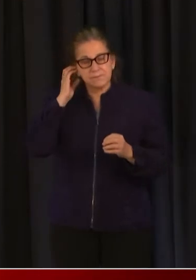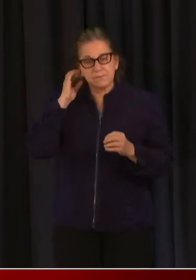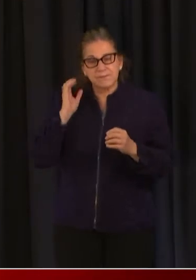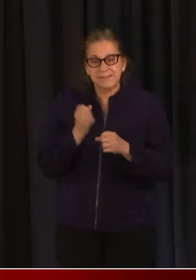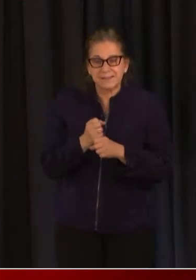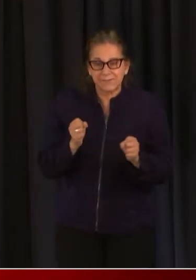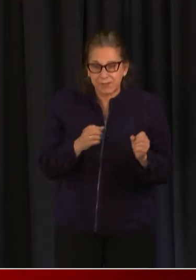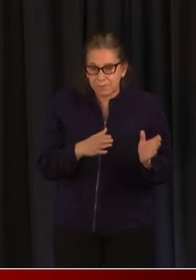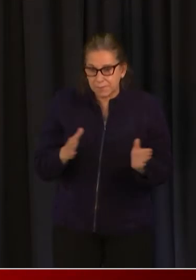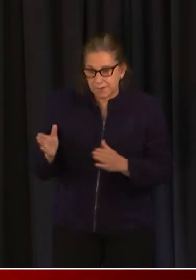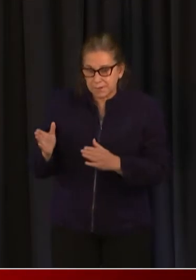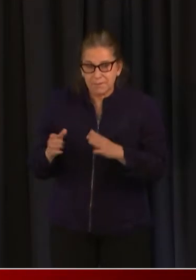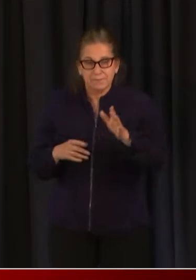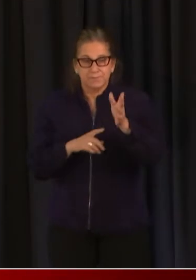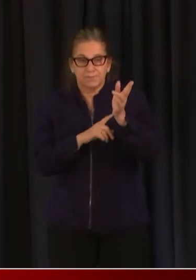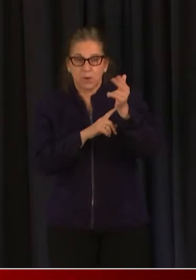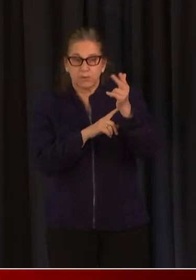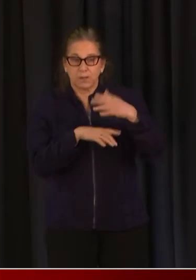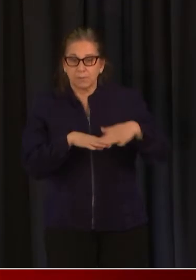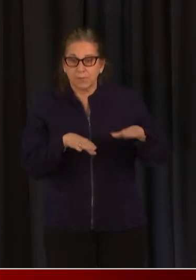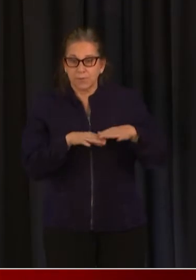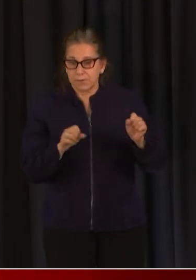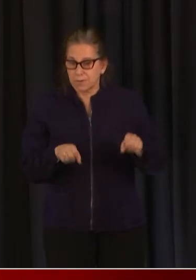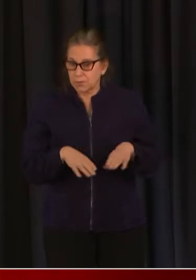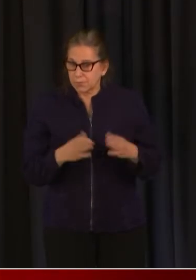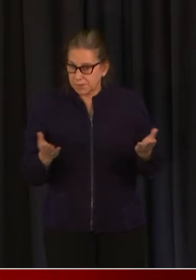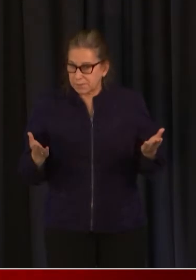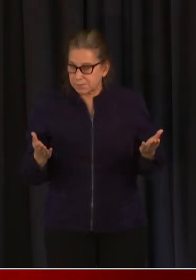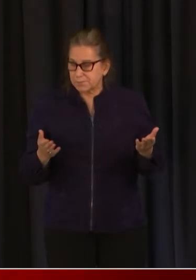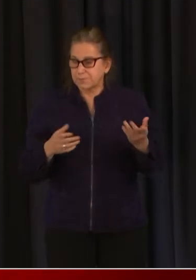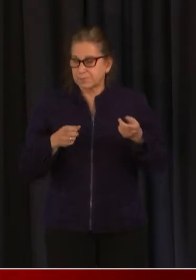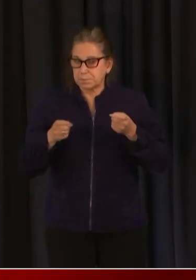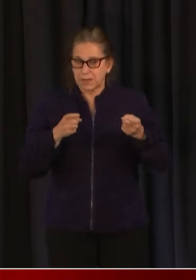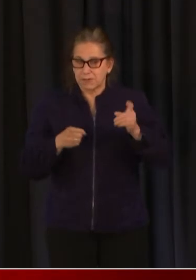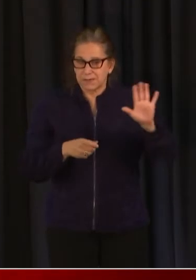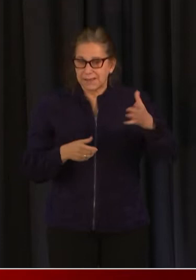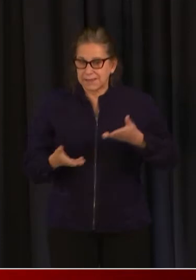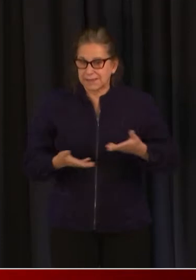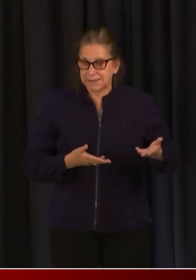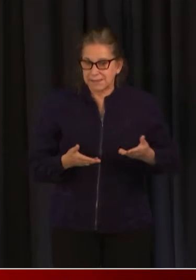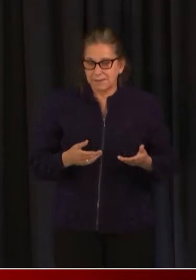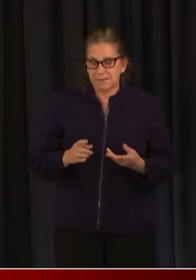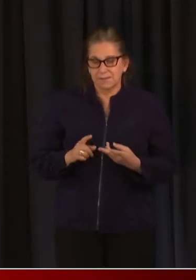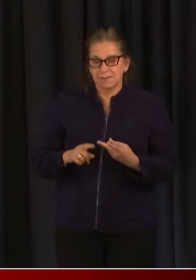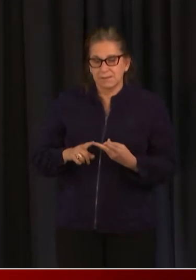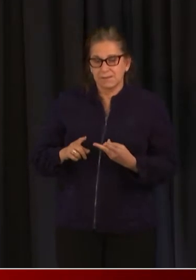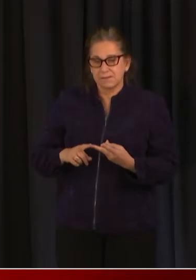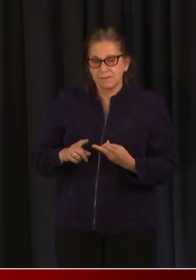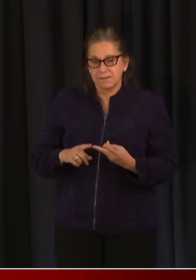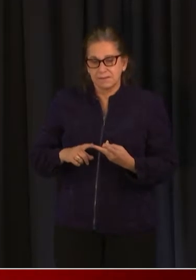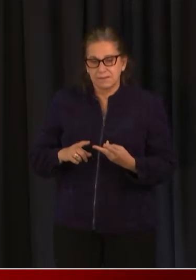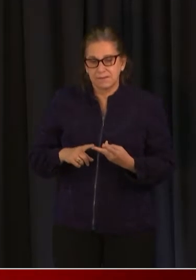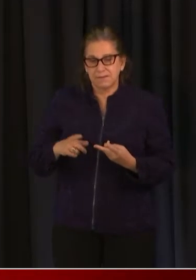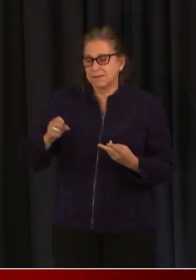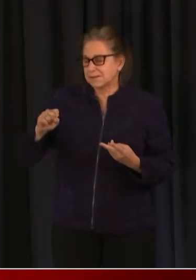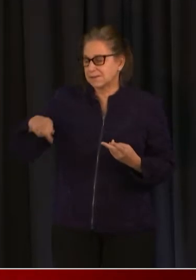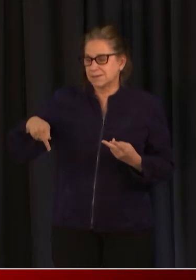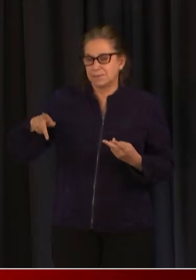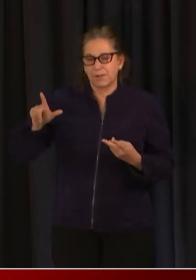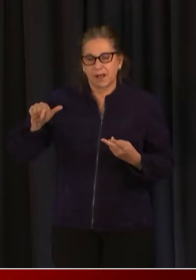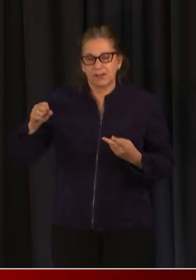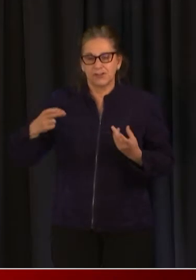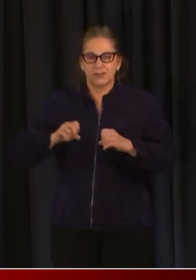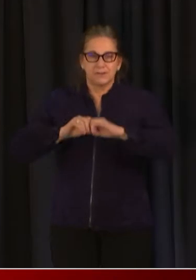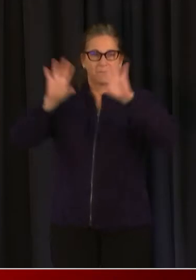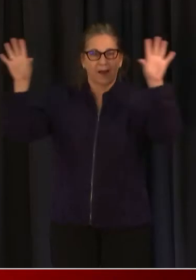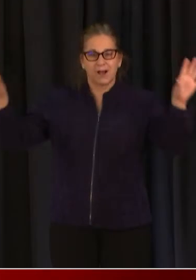may open to hotel guests. Outdoor splash pads will be open